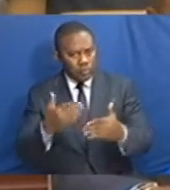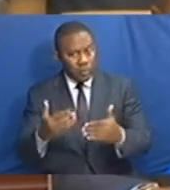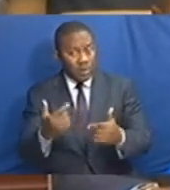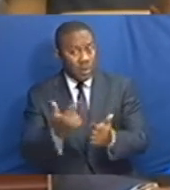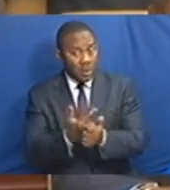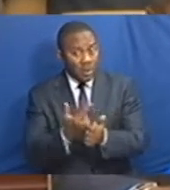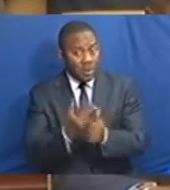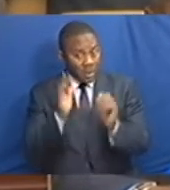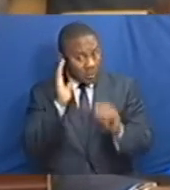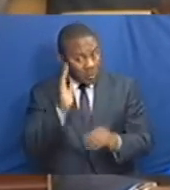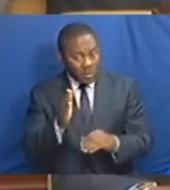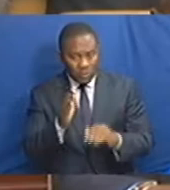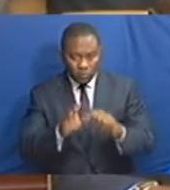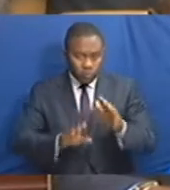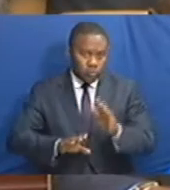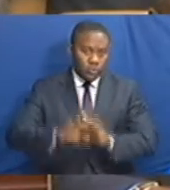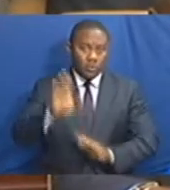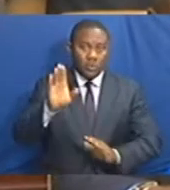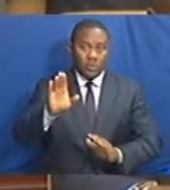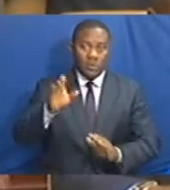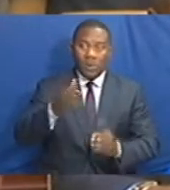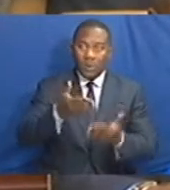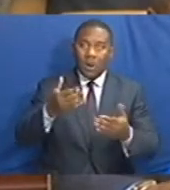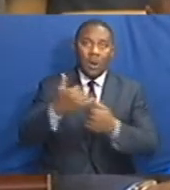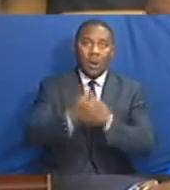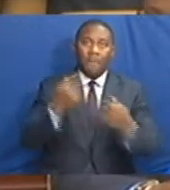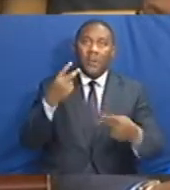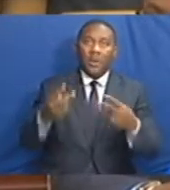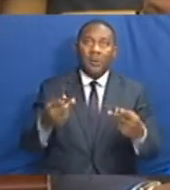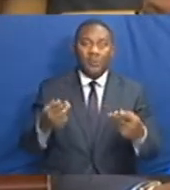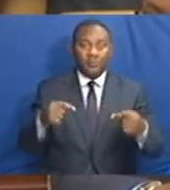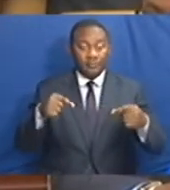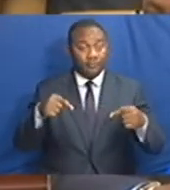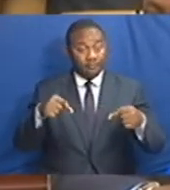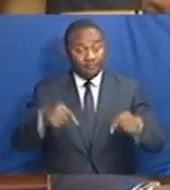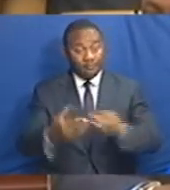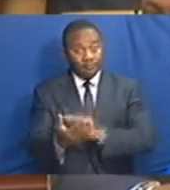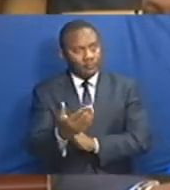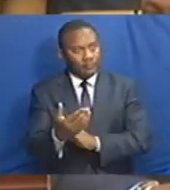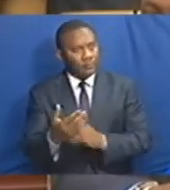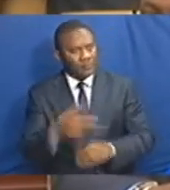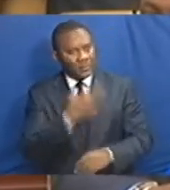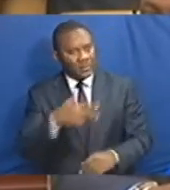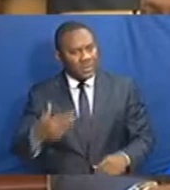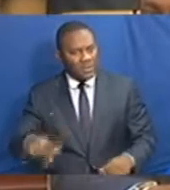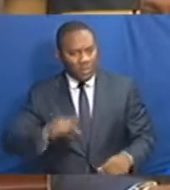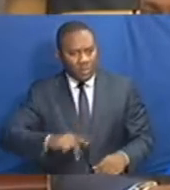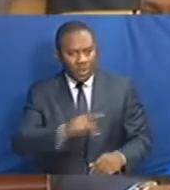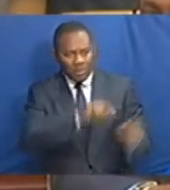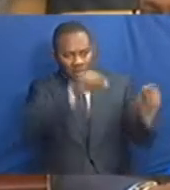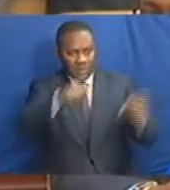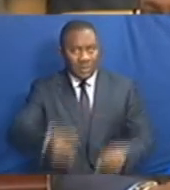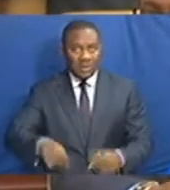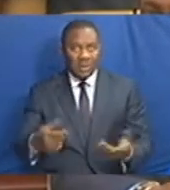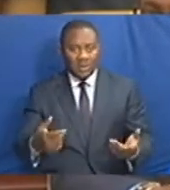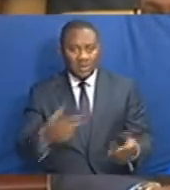going to be a place to visit. We were here this morning. We have a delegation from German Parliament. Those are friends